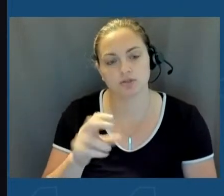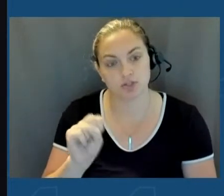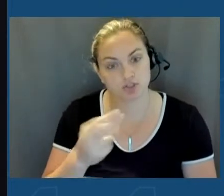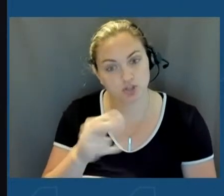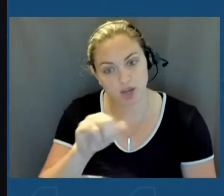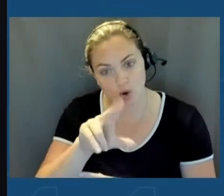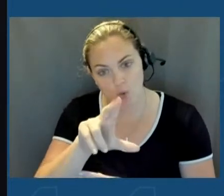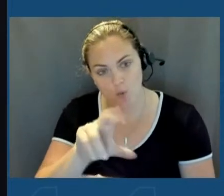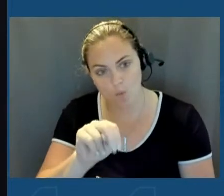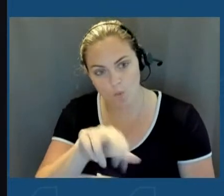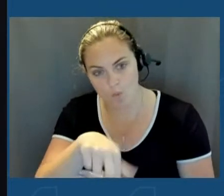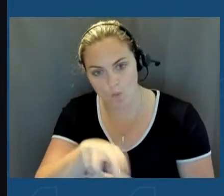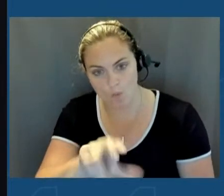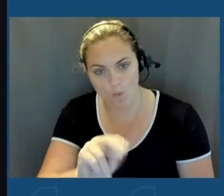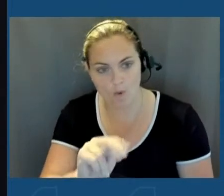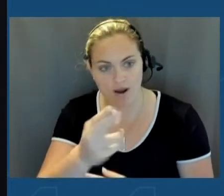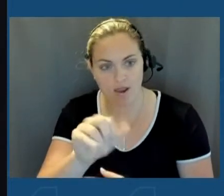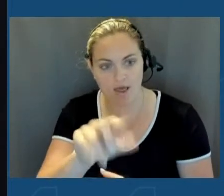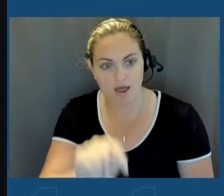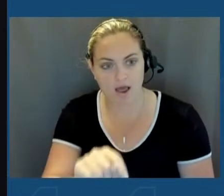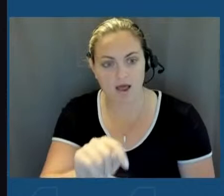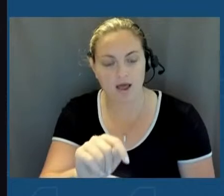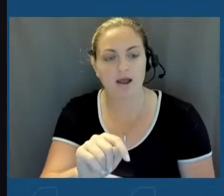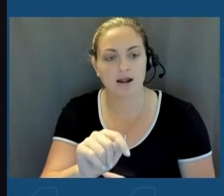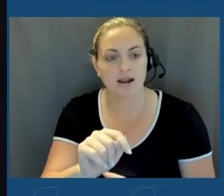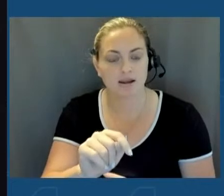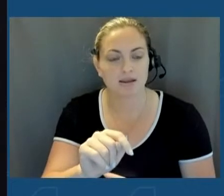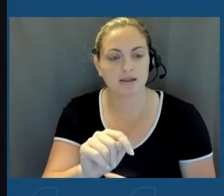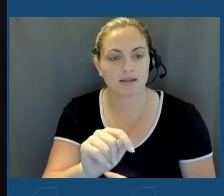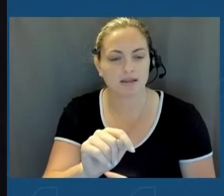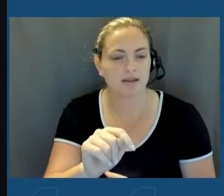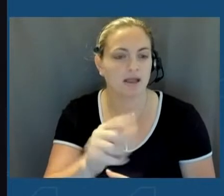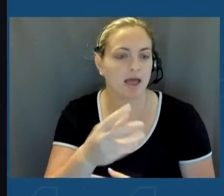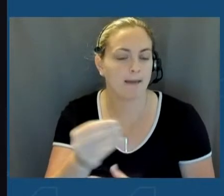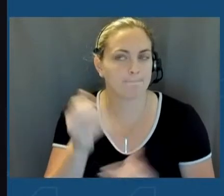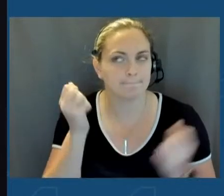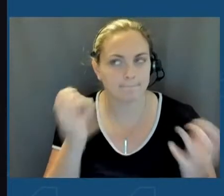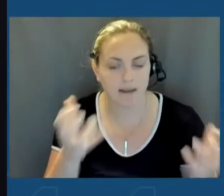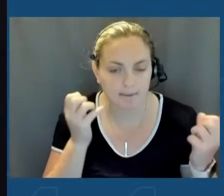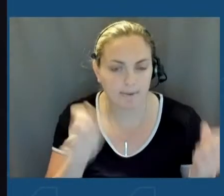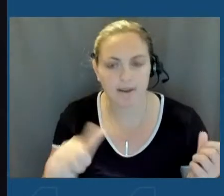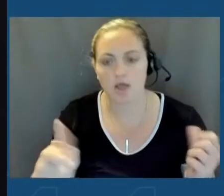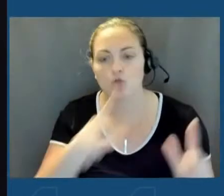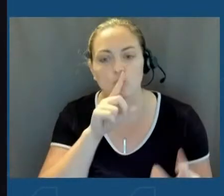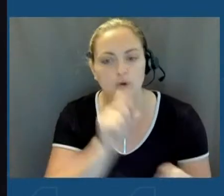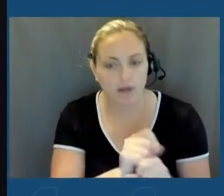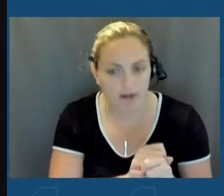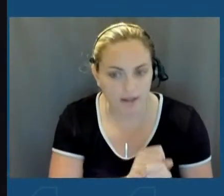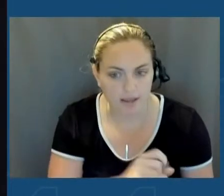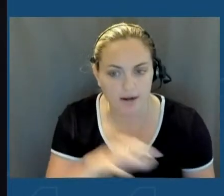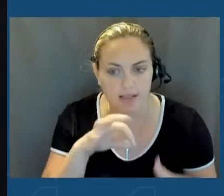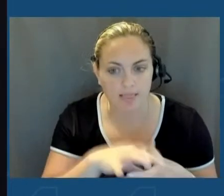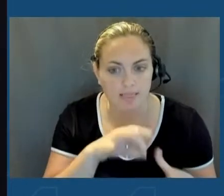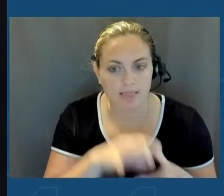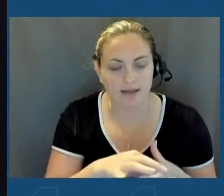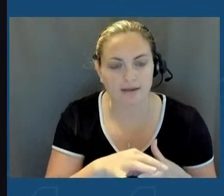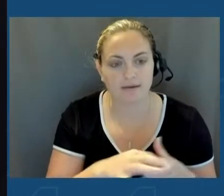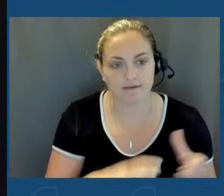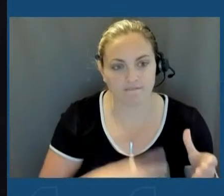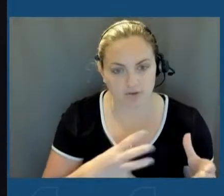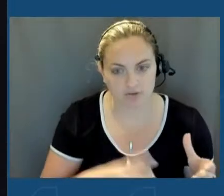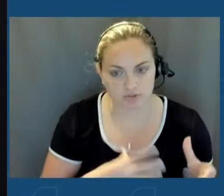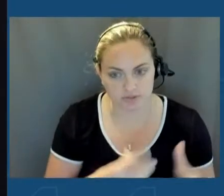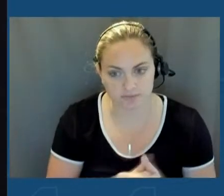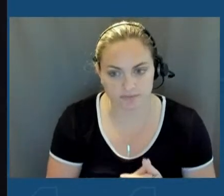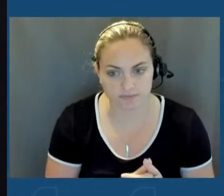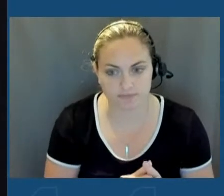Hunt, the Carrie Gabay Fellow in the Executive Chamber, and many other dedicated elected officials and advocates who are here